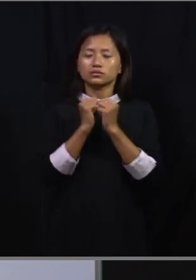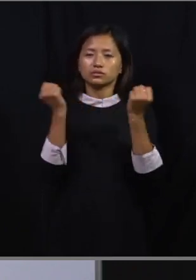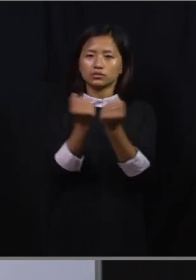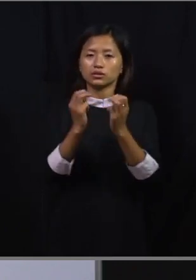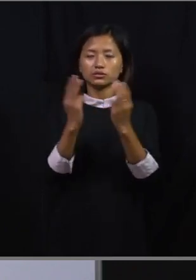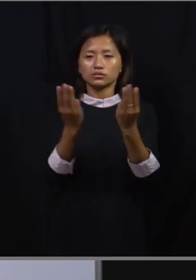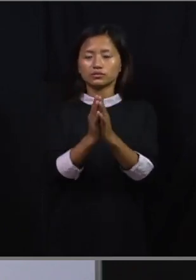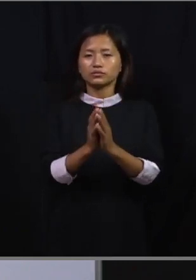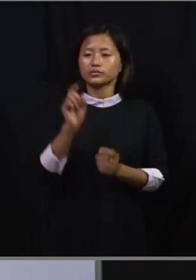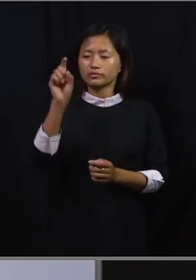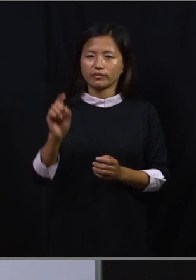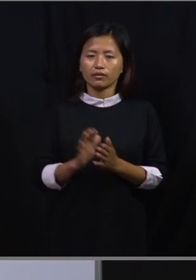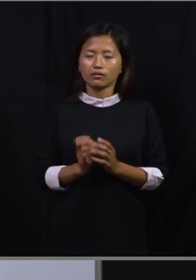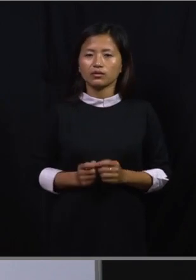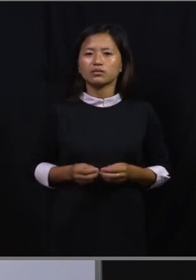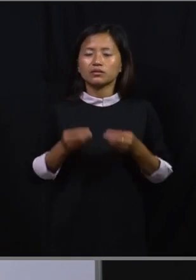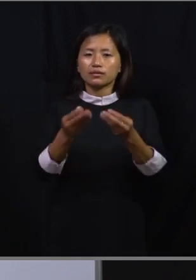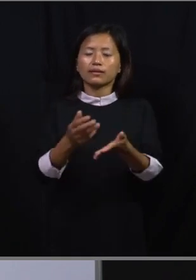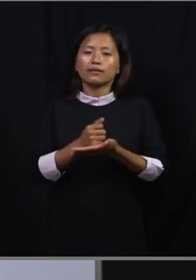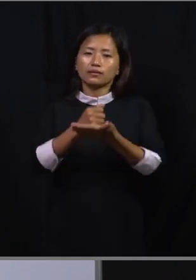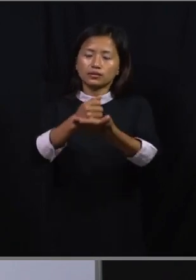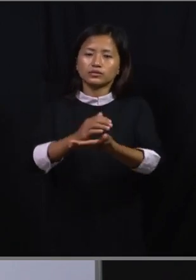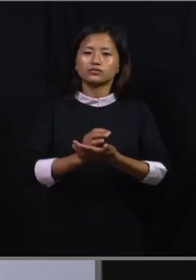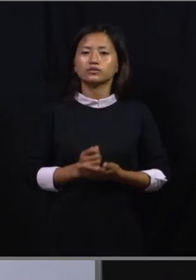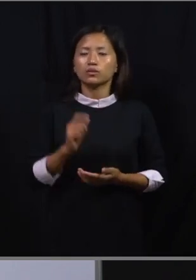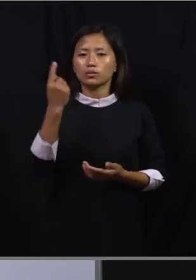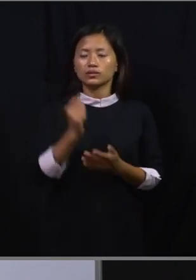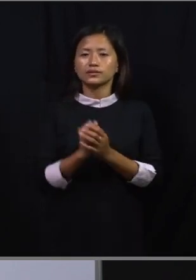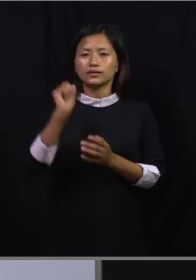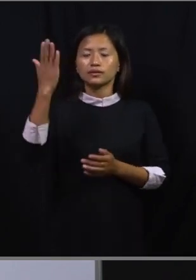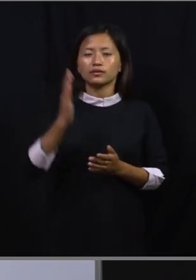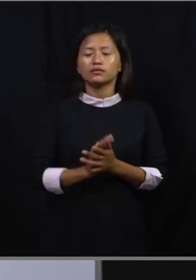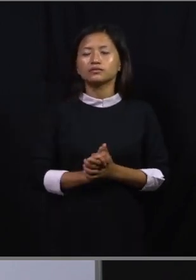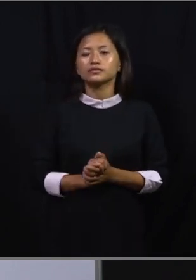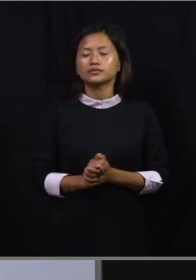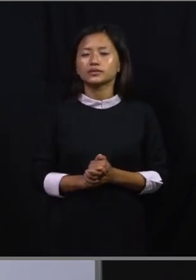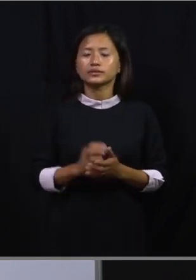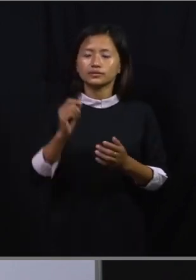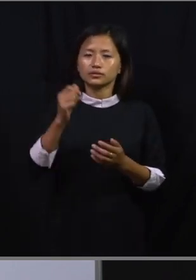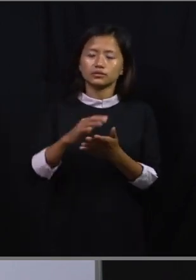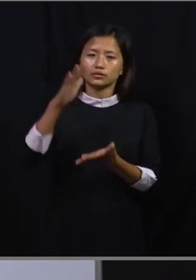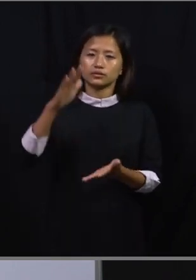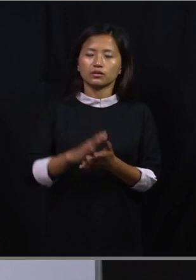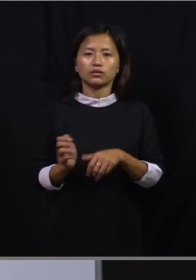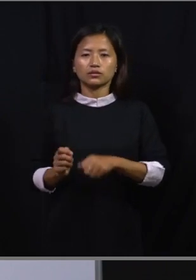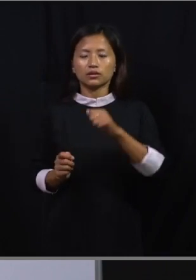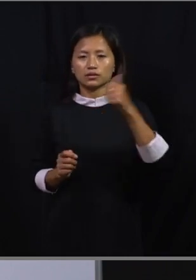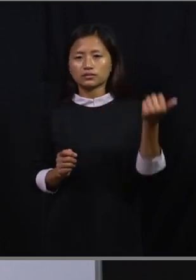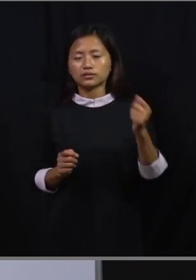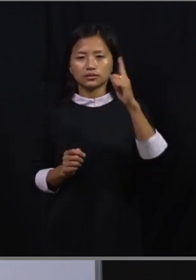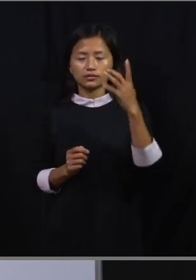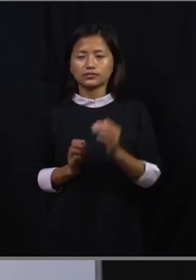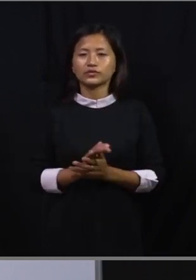position to help the poor and the needy, because on the one hand there was an increase in poverty, and on the other hand there was